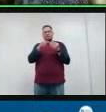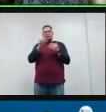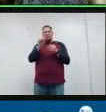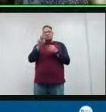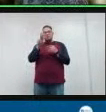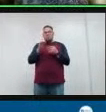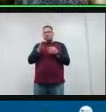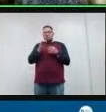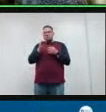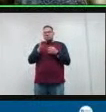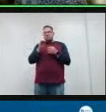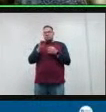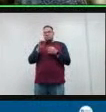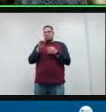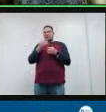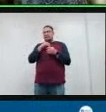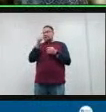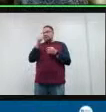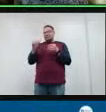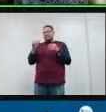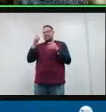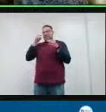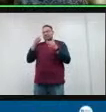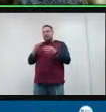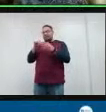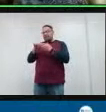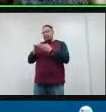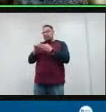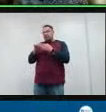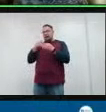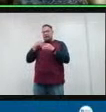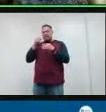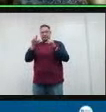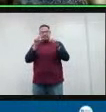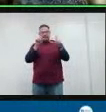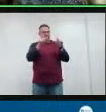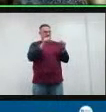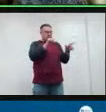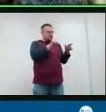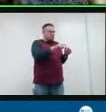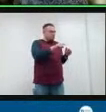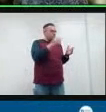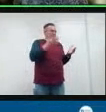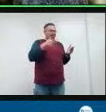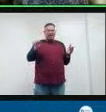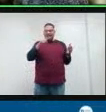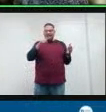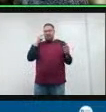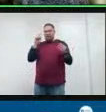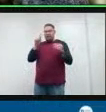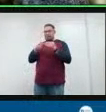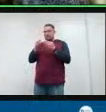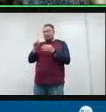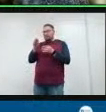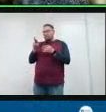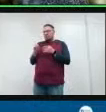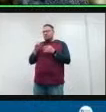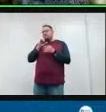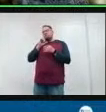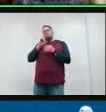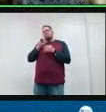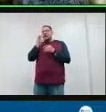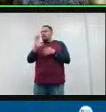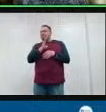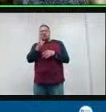board stands behind SROs. I polled my board and asked them what they thought unofficially, not in a